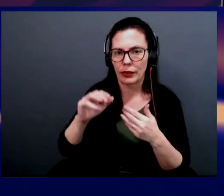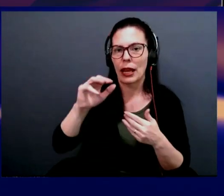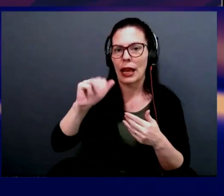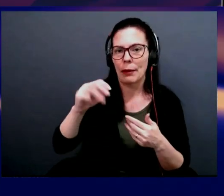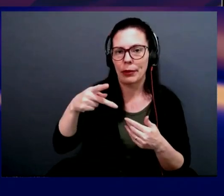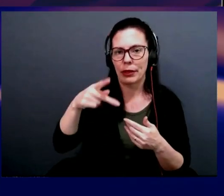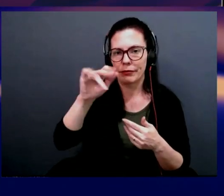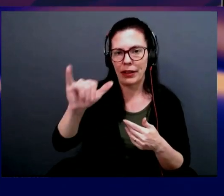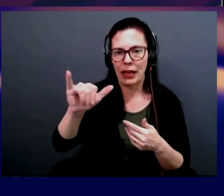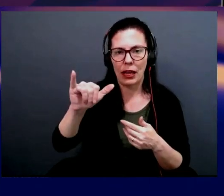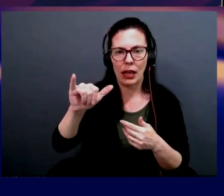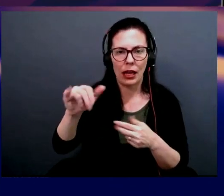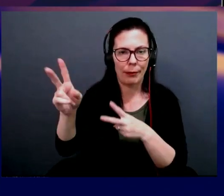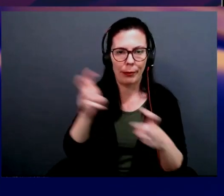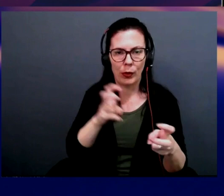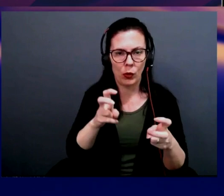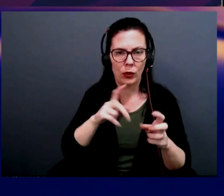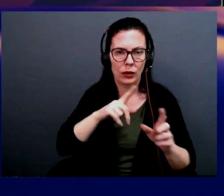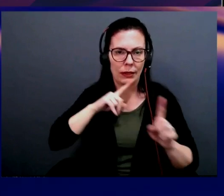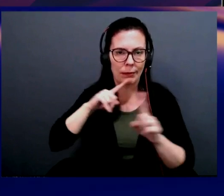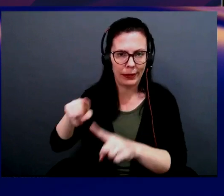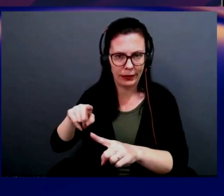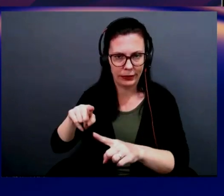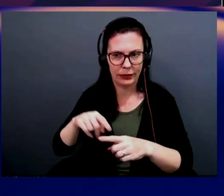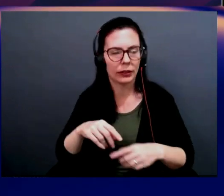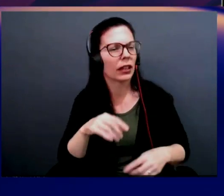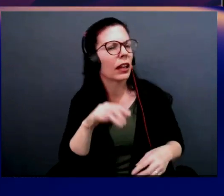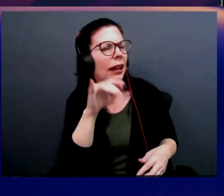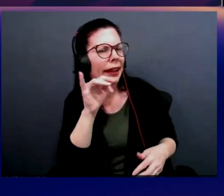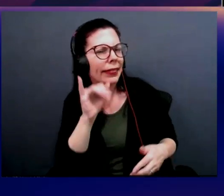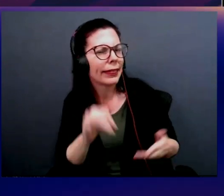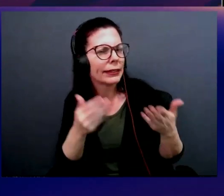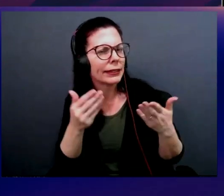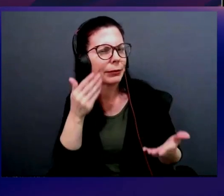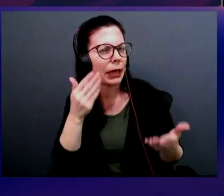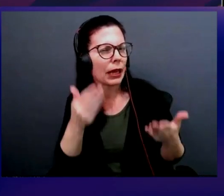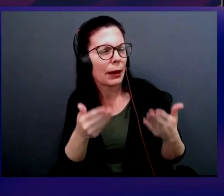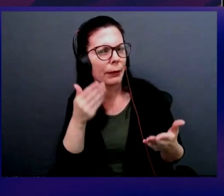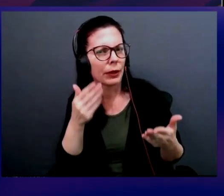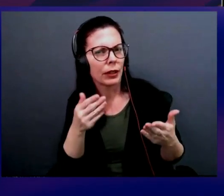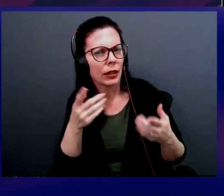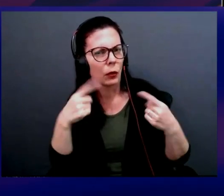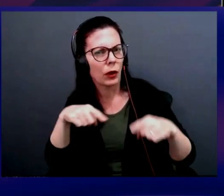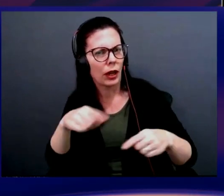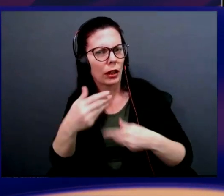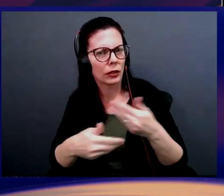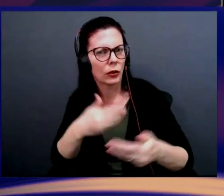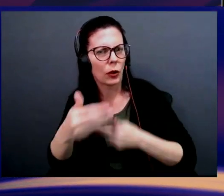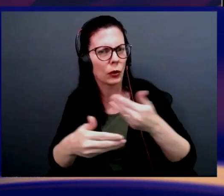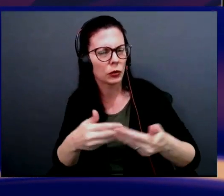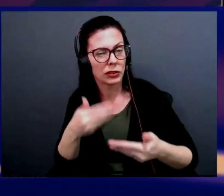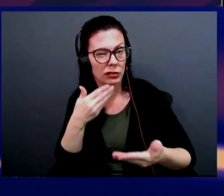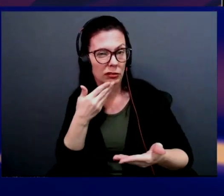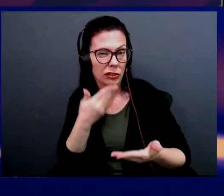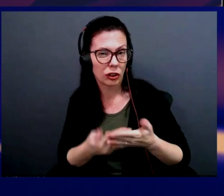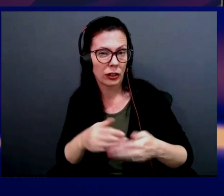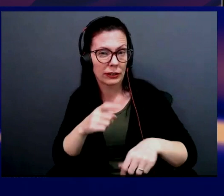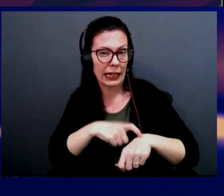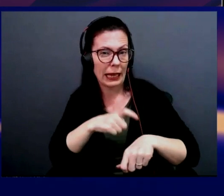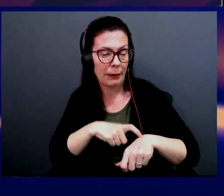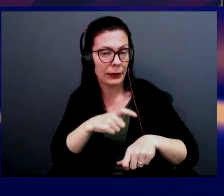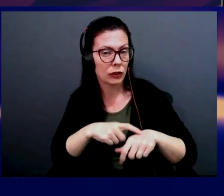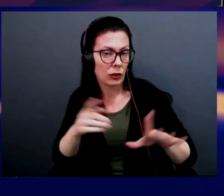command. And this is maybe, as this goes, maybe a good time to mention